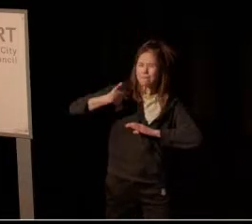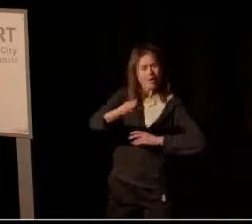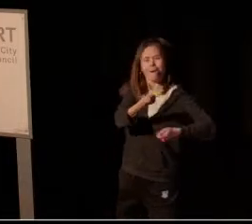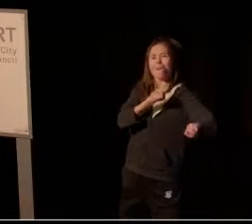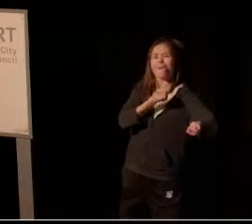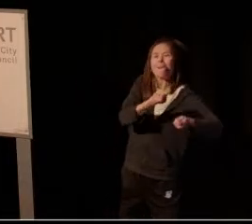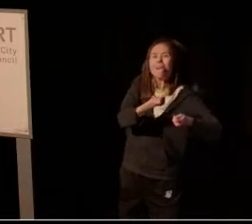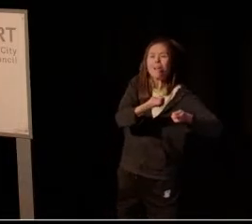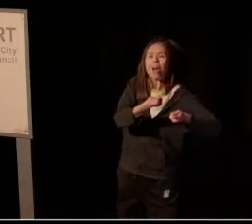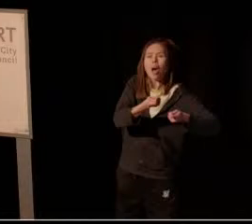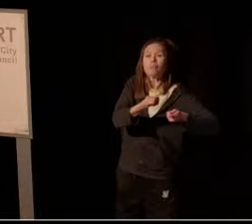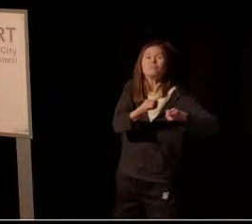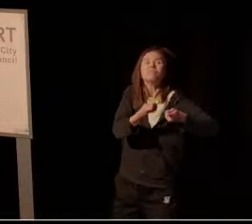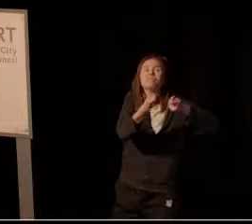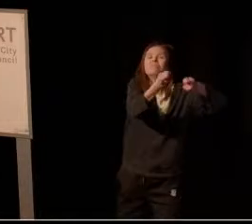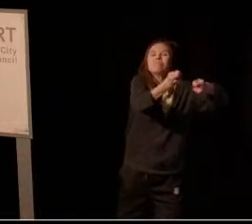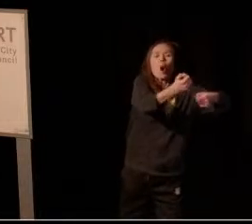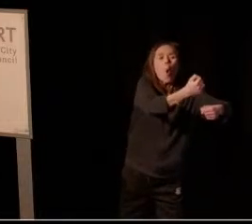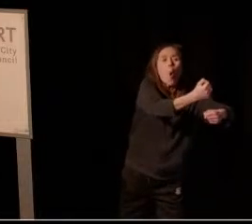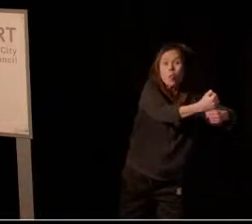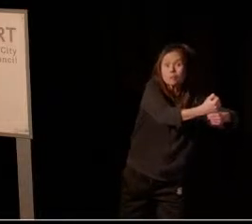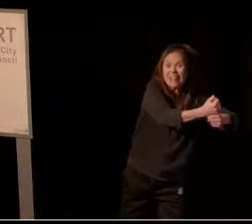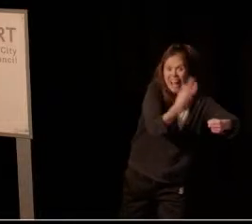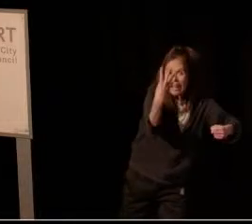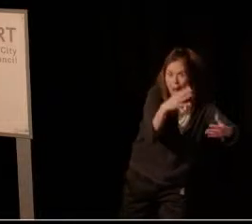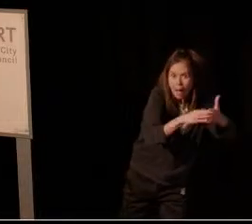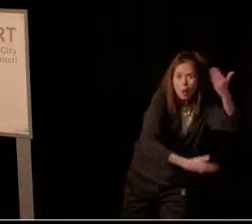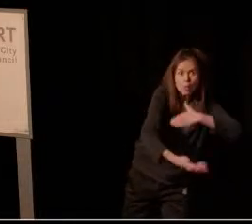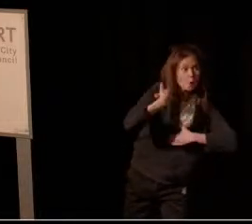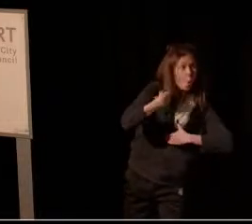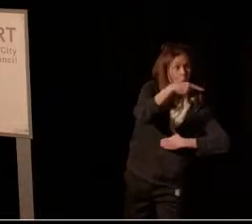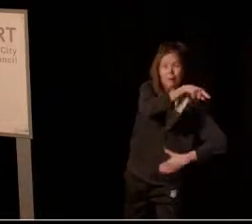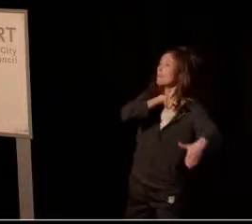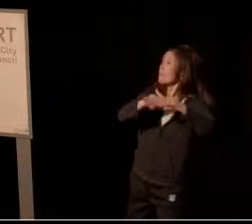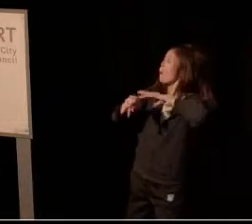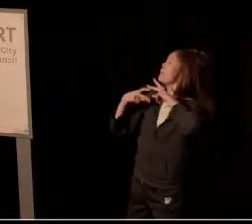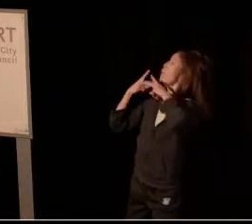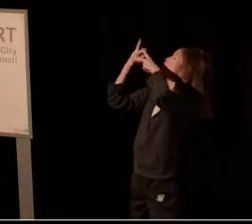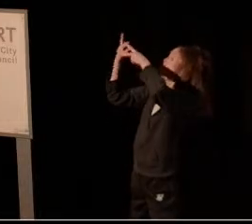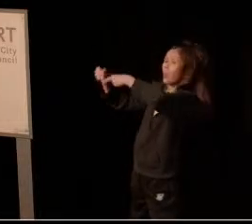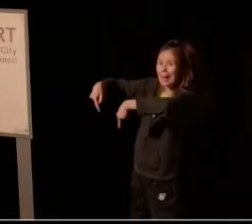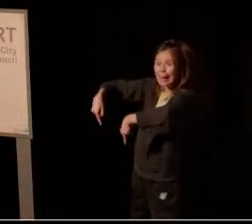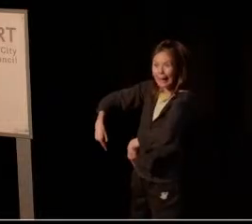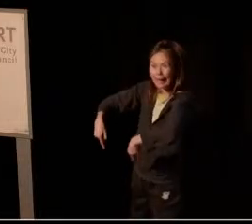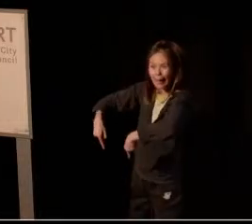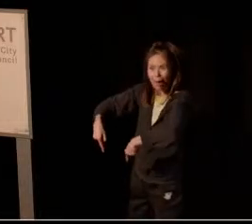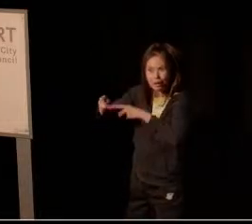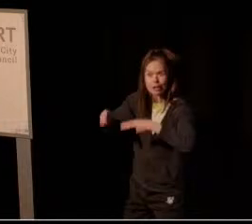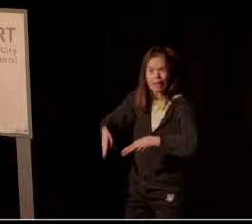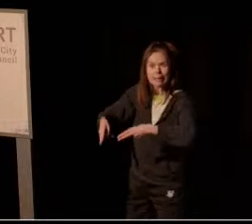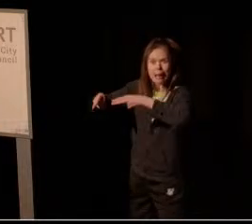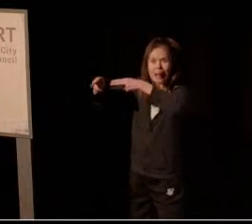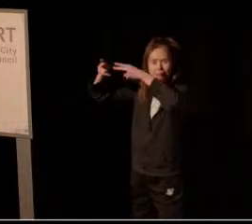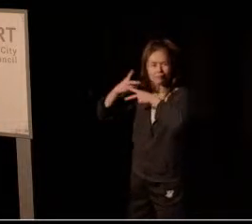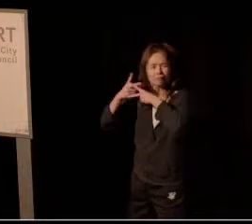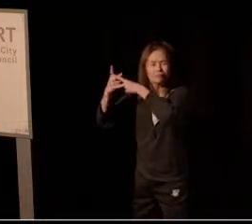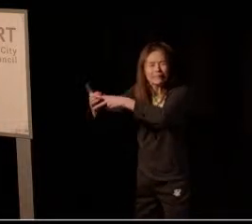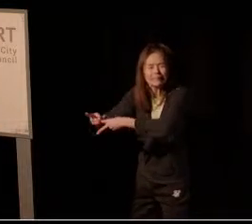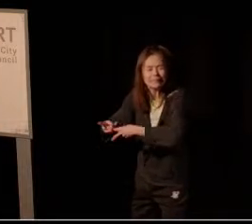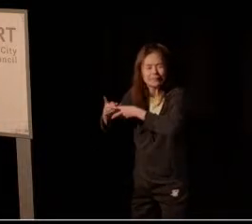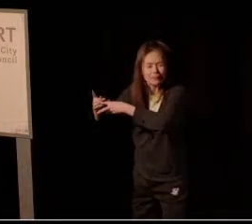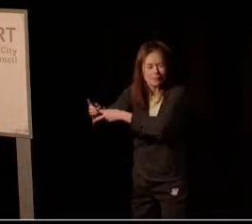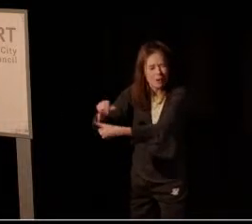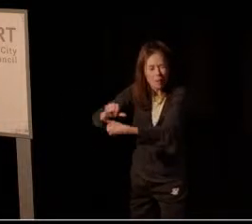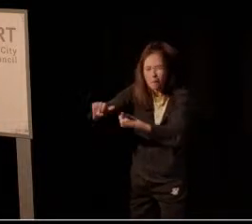friend, with my thanks. Yet I should, before the cock crows dawn, drive back towards home. And so, like a year